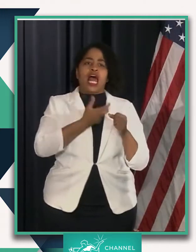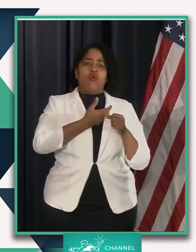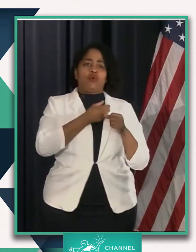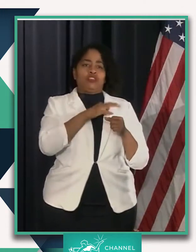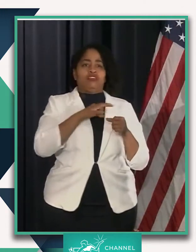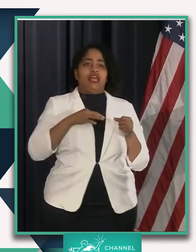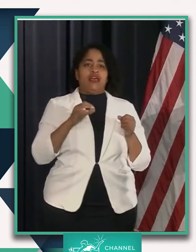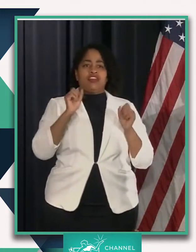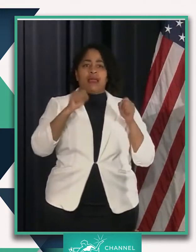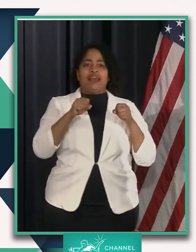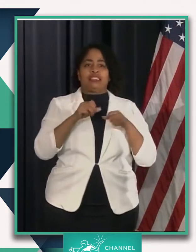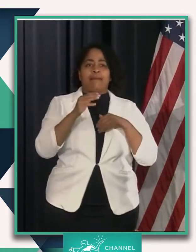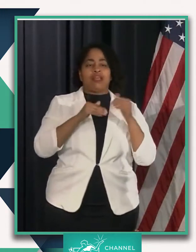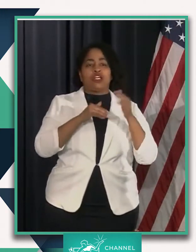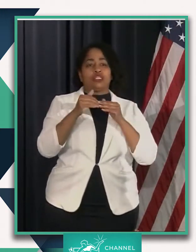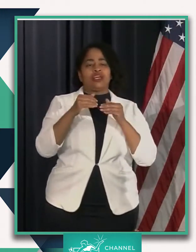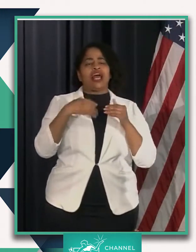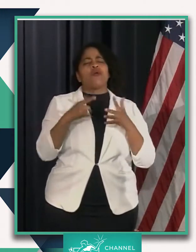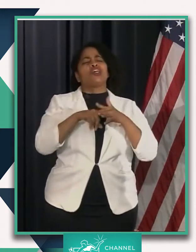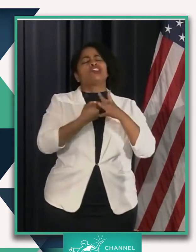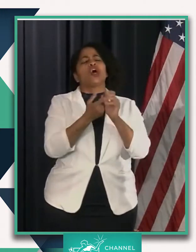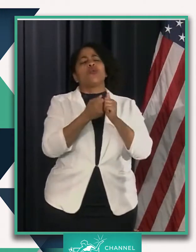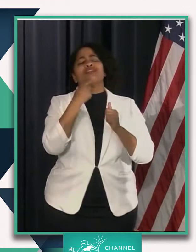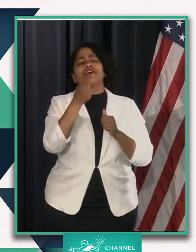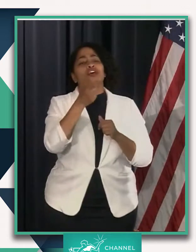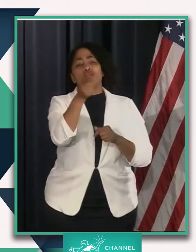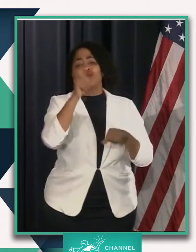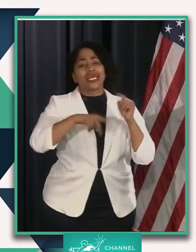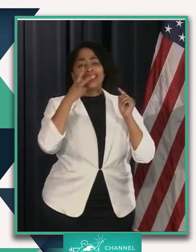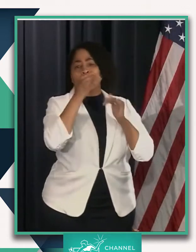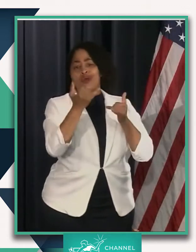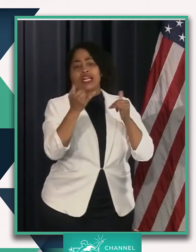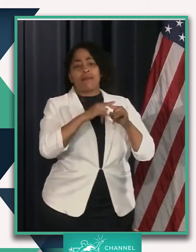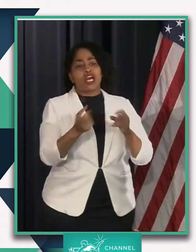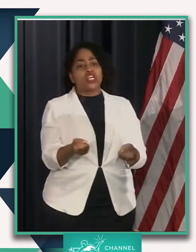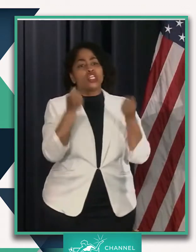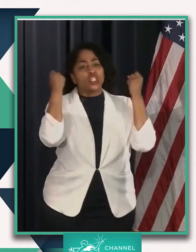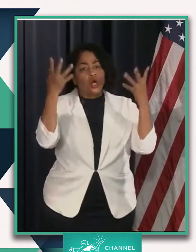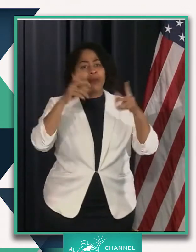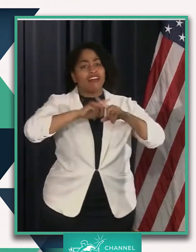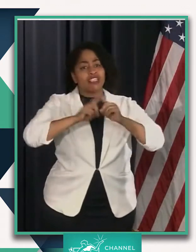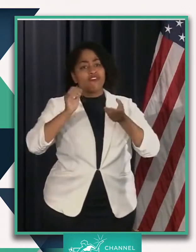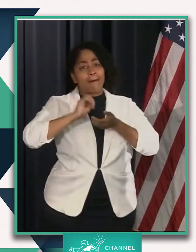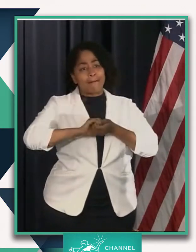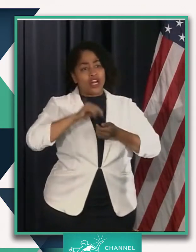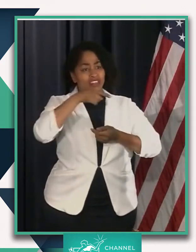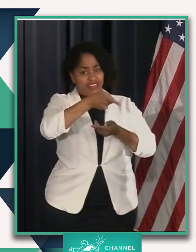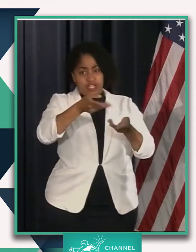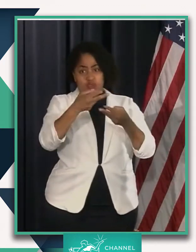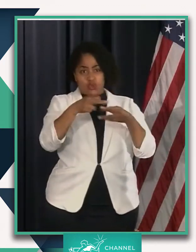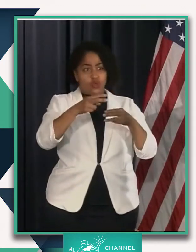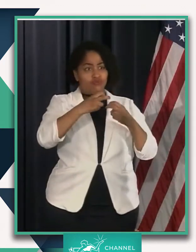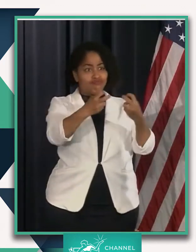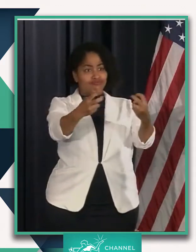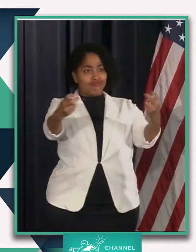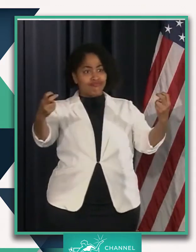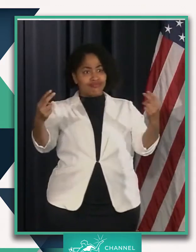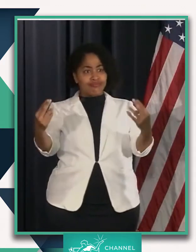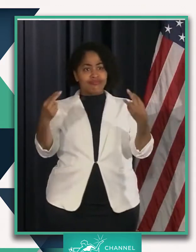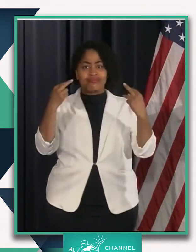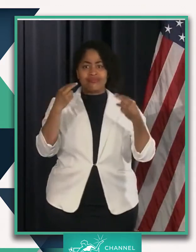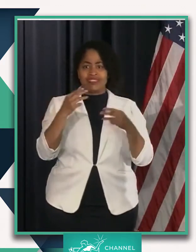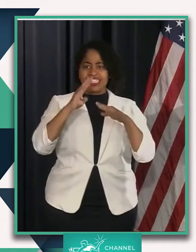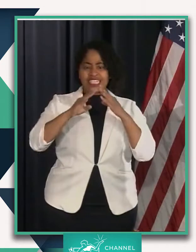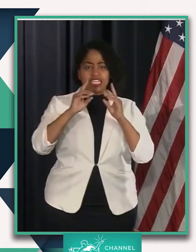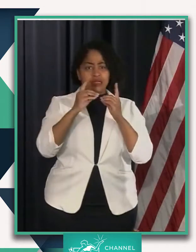And I just want to first start by saying that you all can't see them right now, but there are so many partners in this room, from city departments to